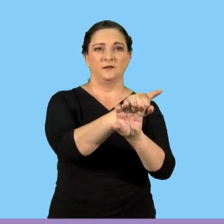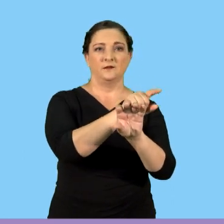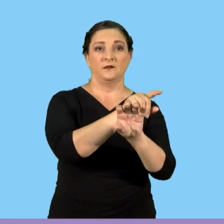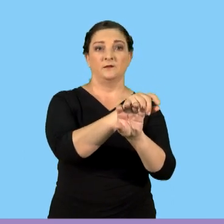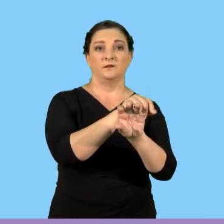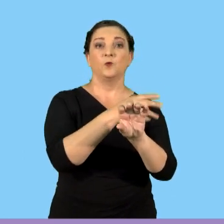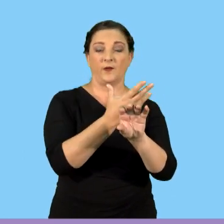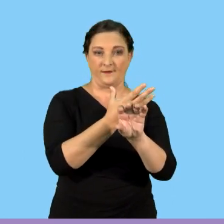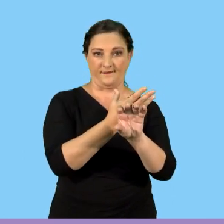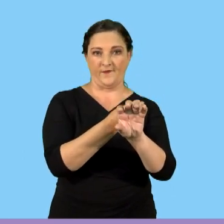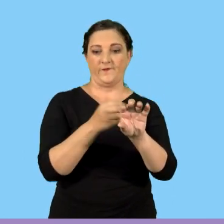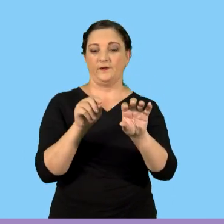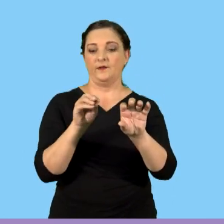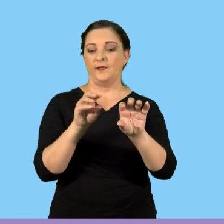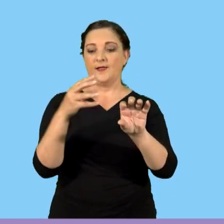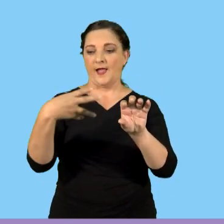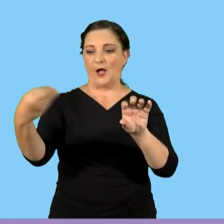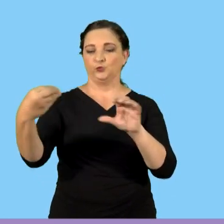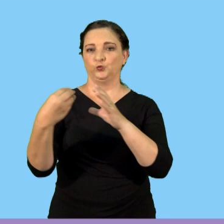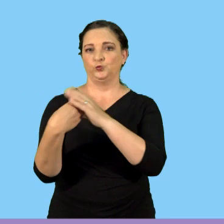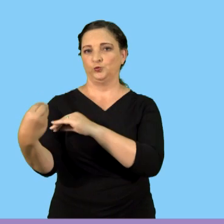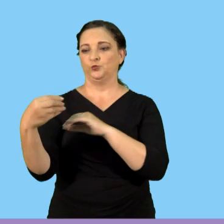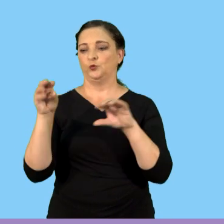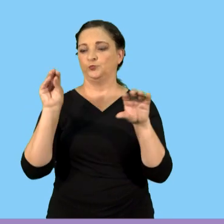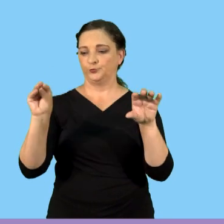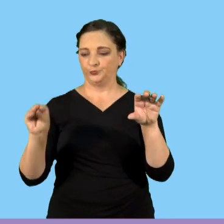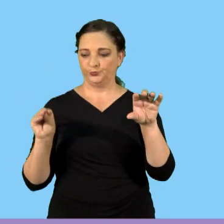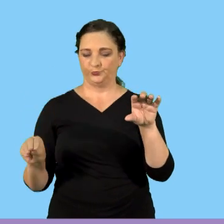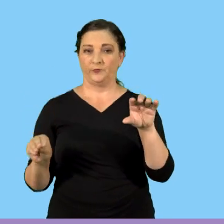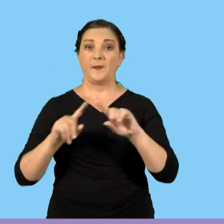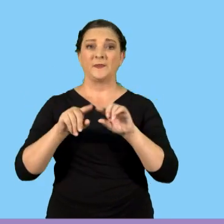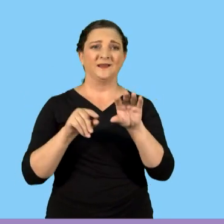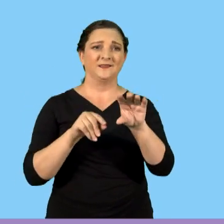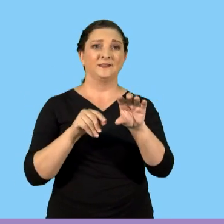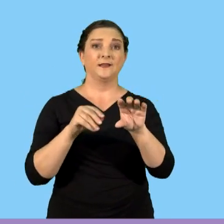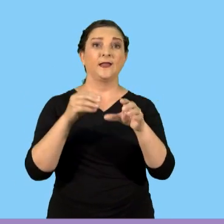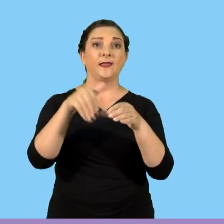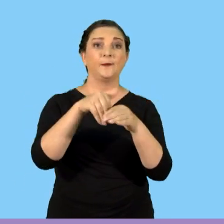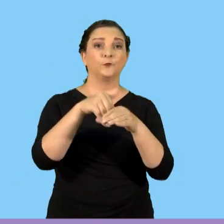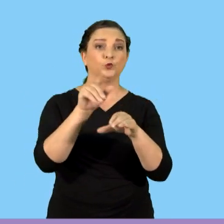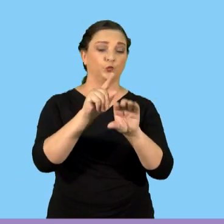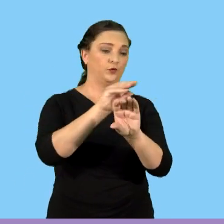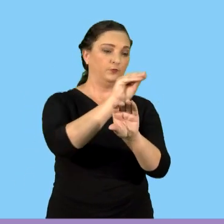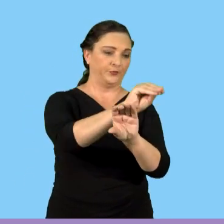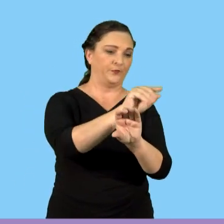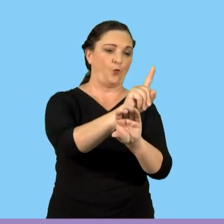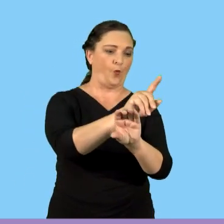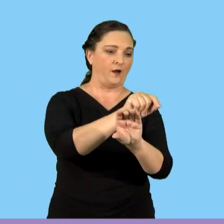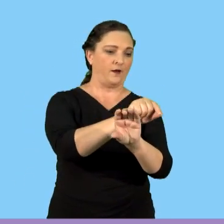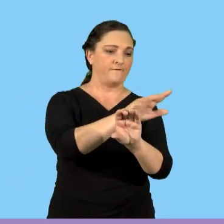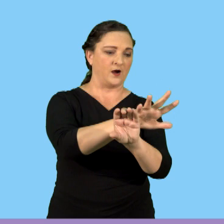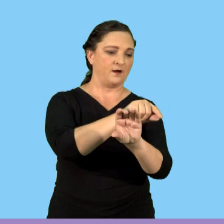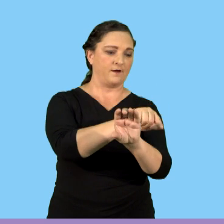to represent as output values after we've applied our rule. The input values that we've been given are